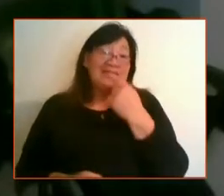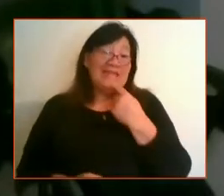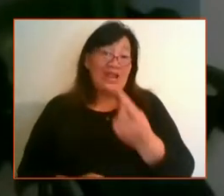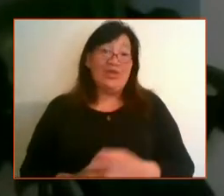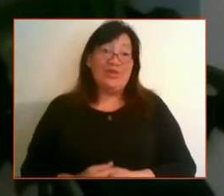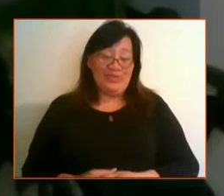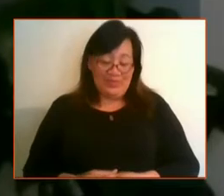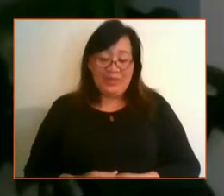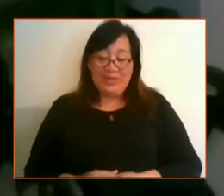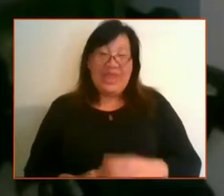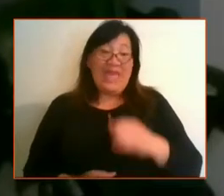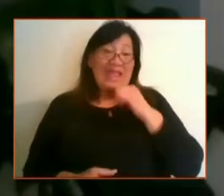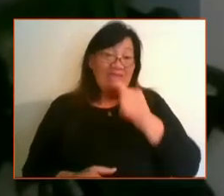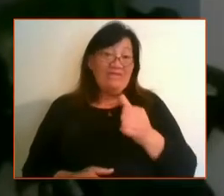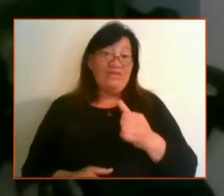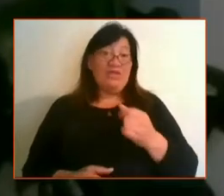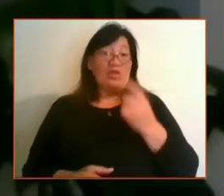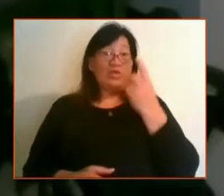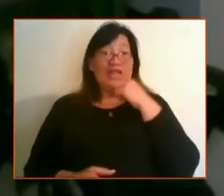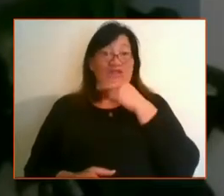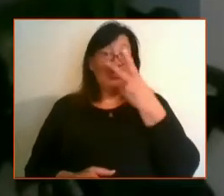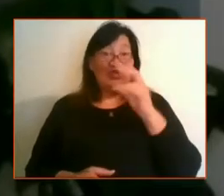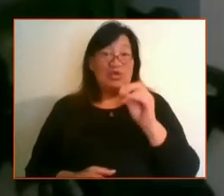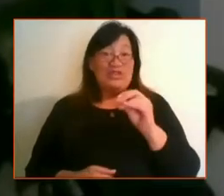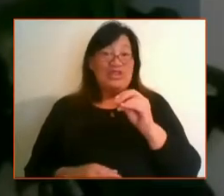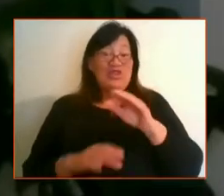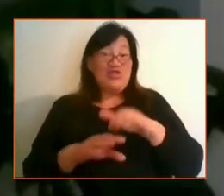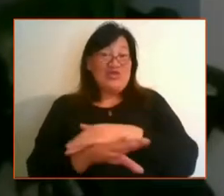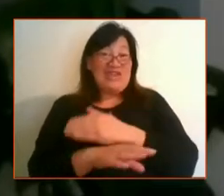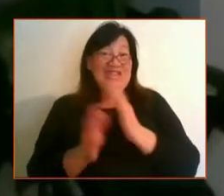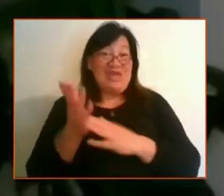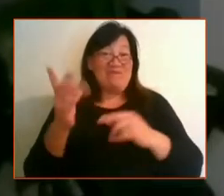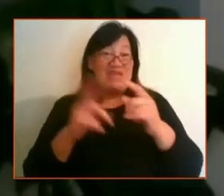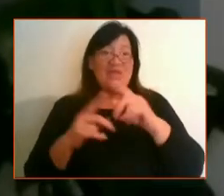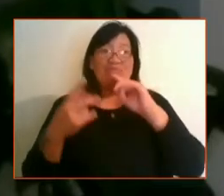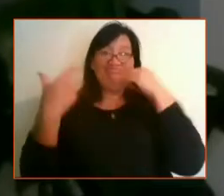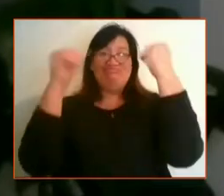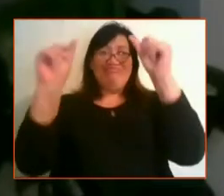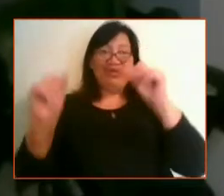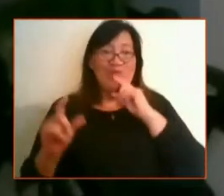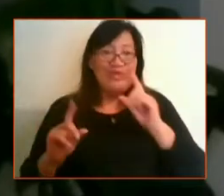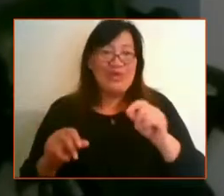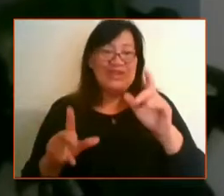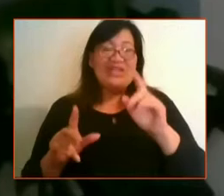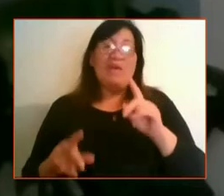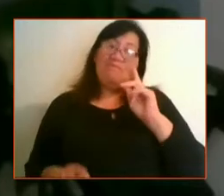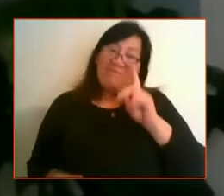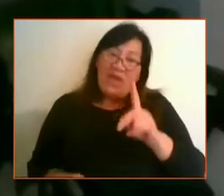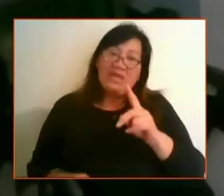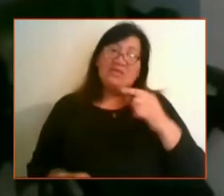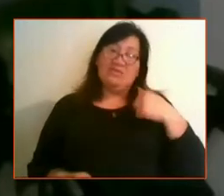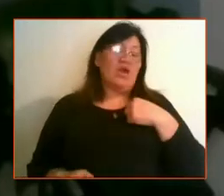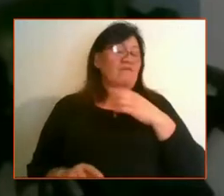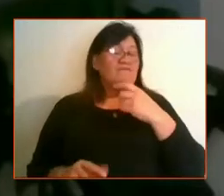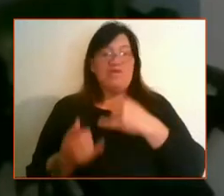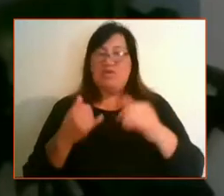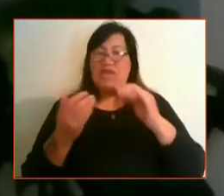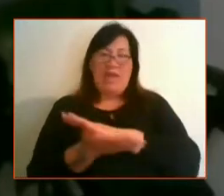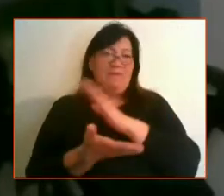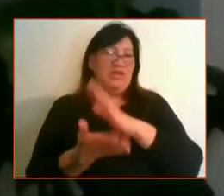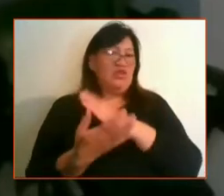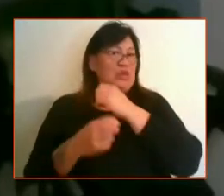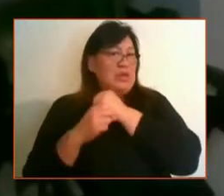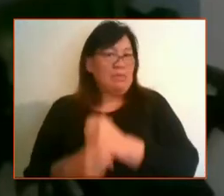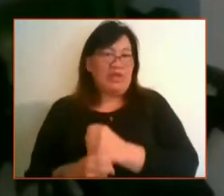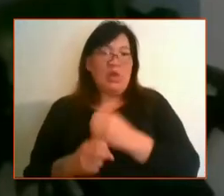I can tell you that if there was 120 Green MPs, we'd get it done. But what I can say is that I'm more than happy to commit to